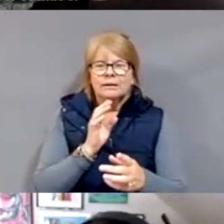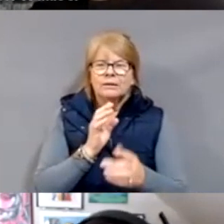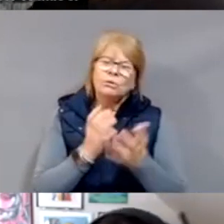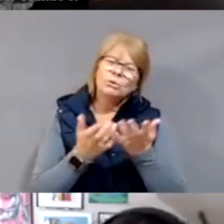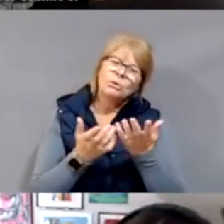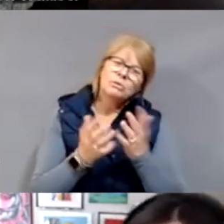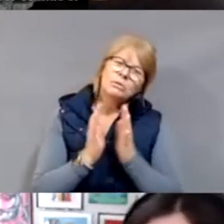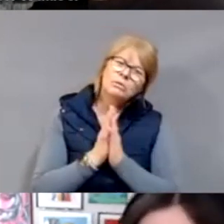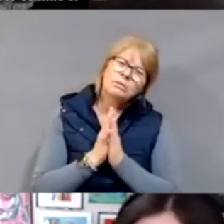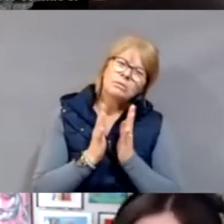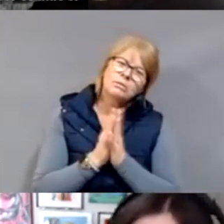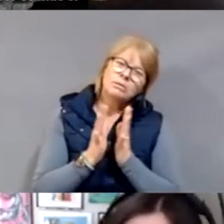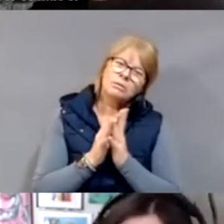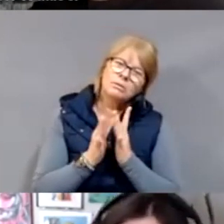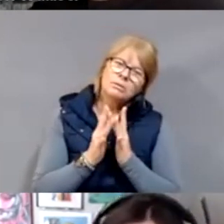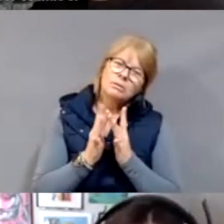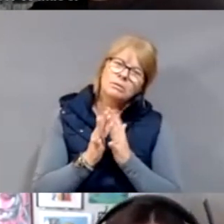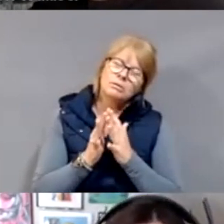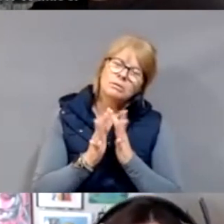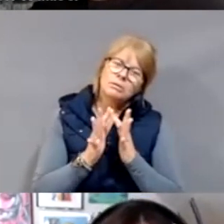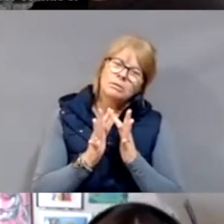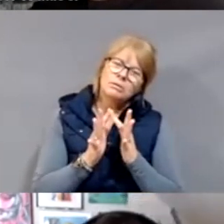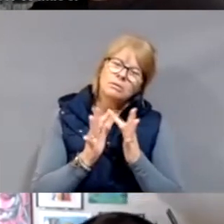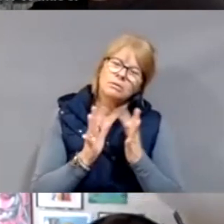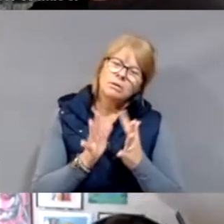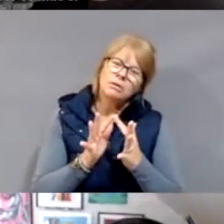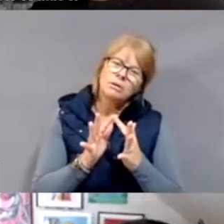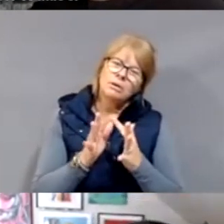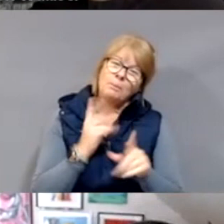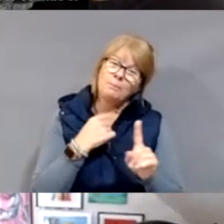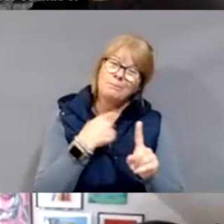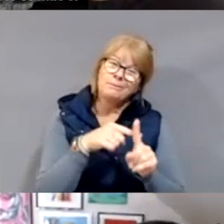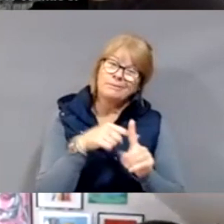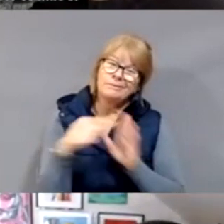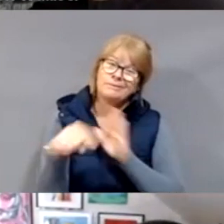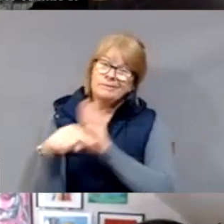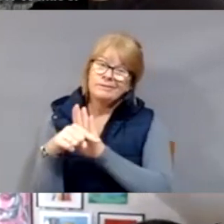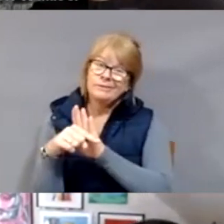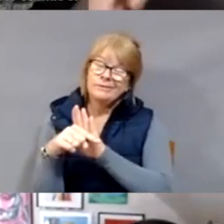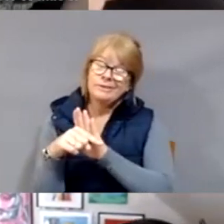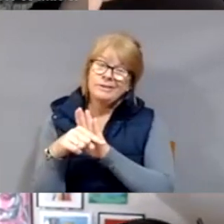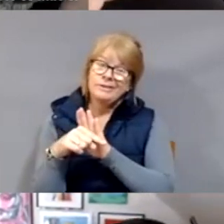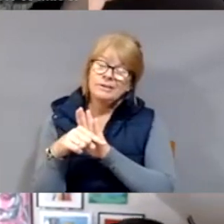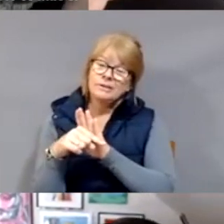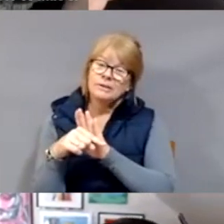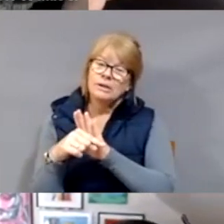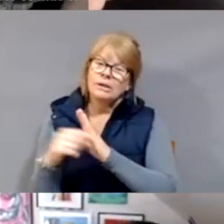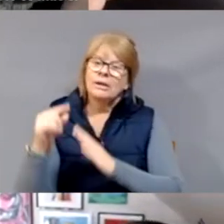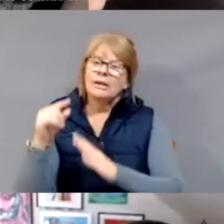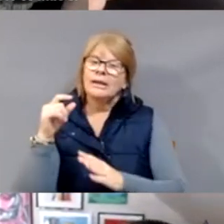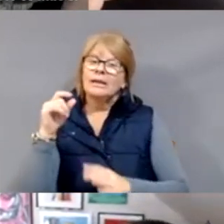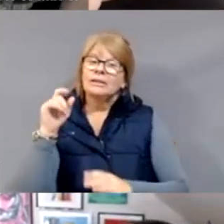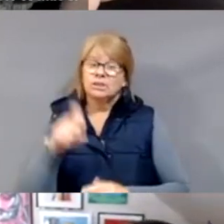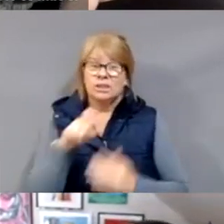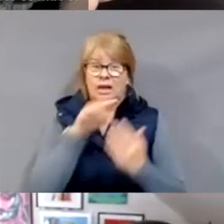you recommend, or would you feel it would be more helpful or hurtful to be including community theater experience on resumes